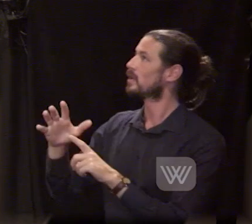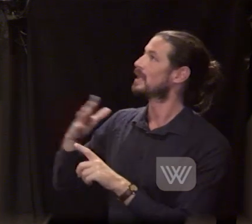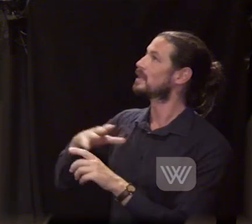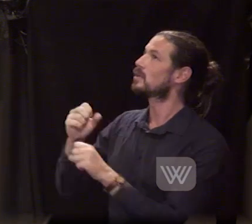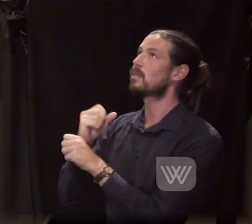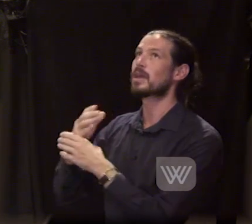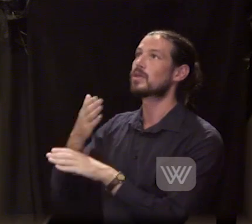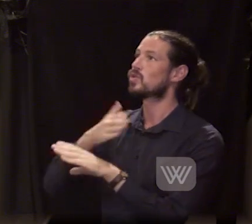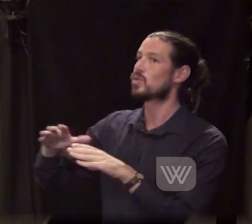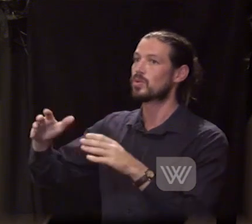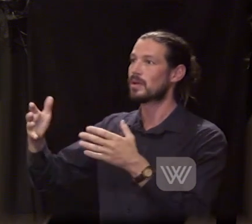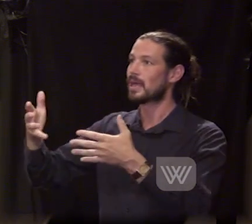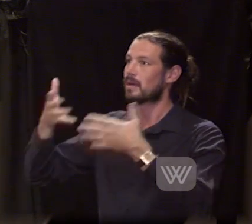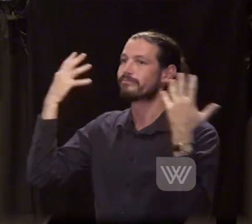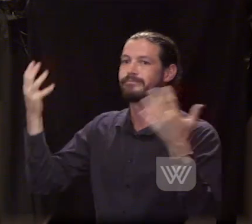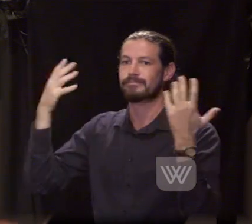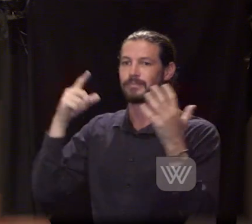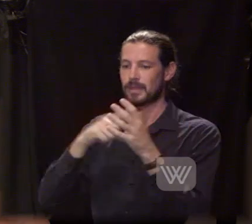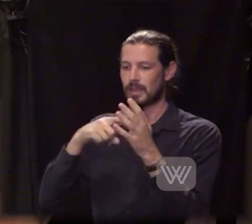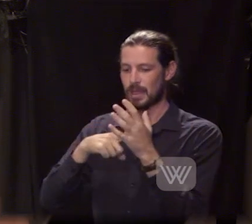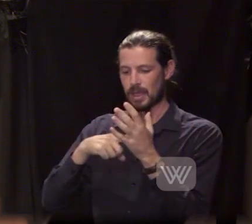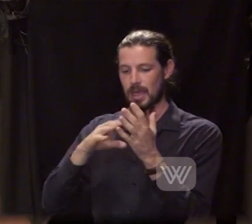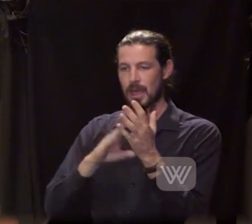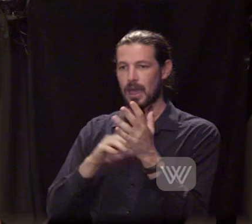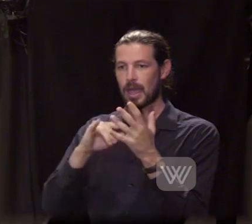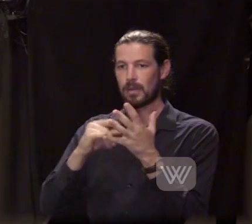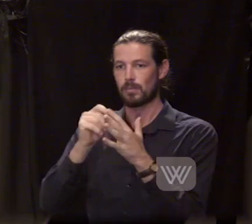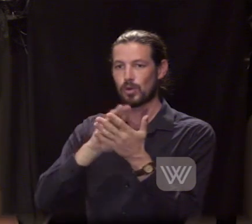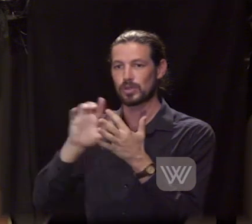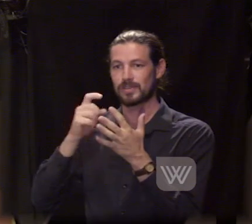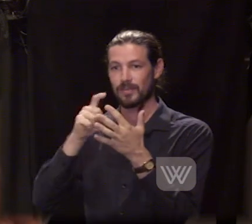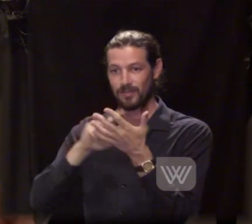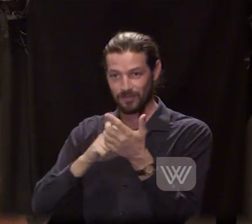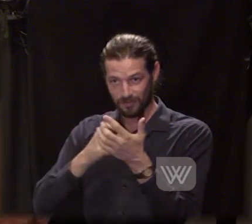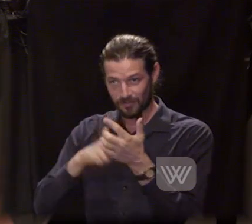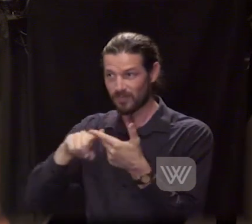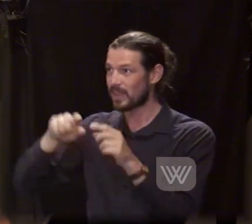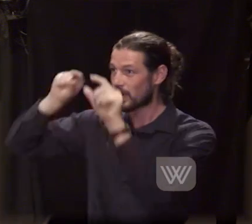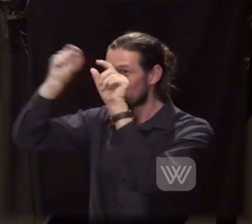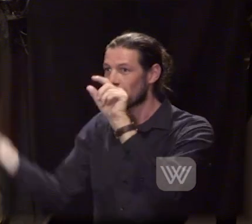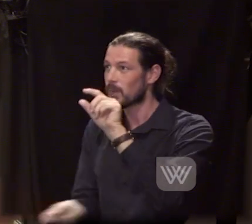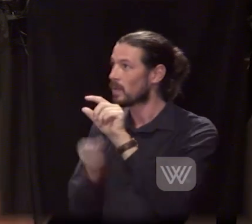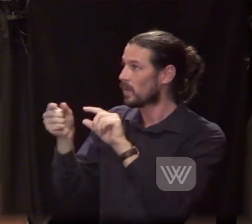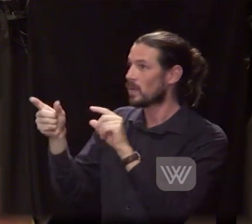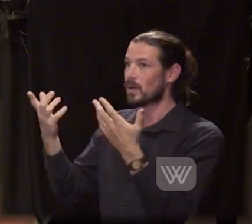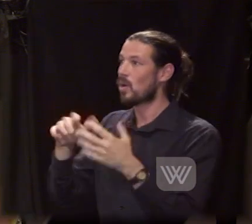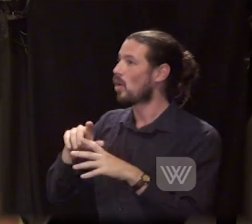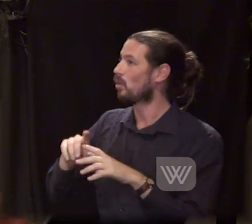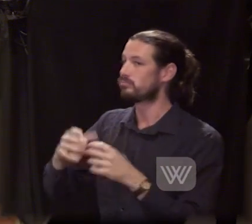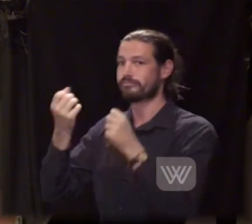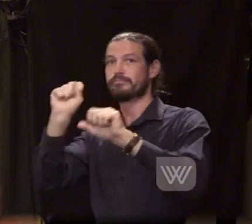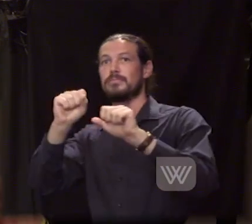creating water and food and a shelter that protects you from the radiation. Everything about that system could break. And luckily you're going to